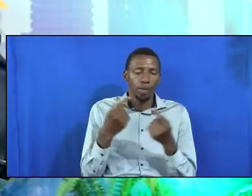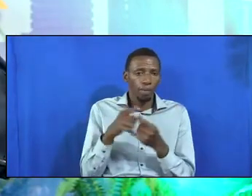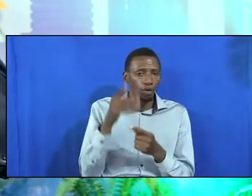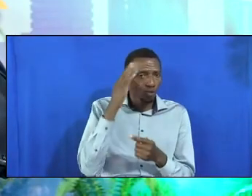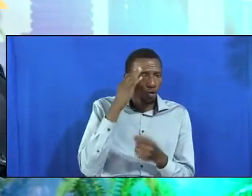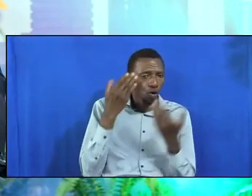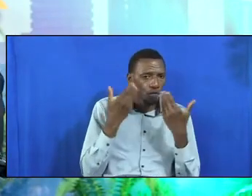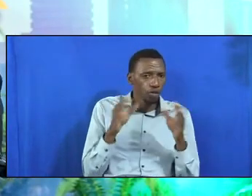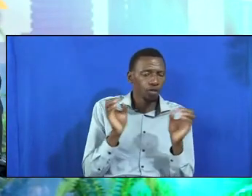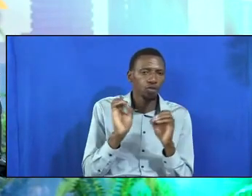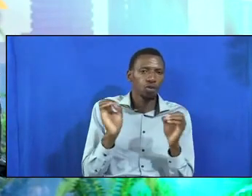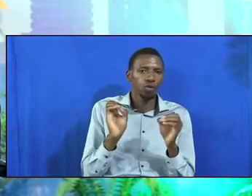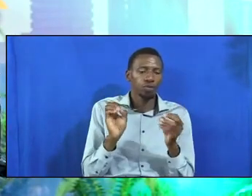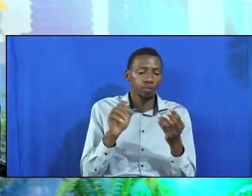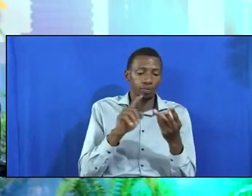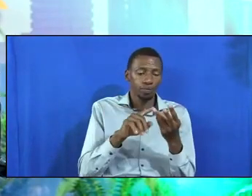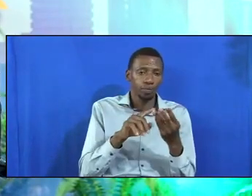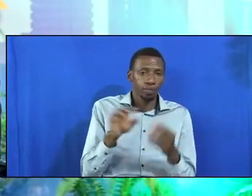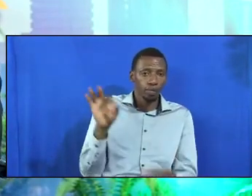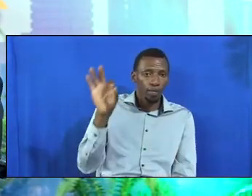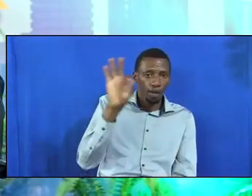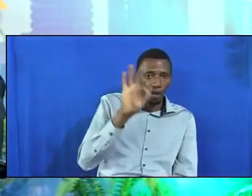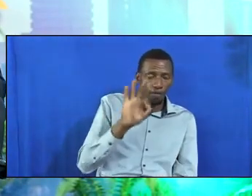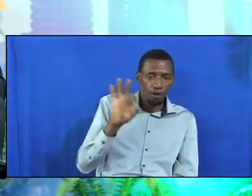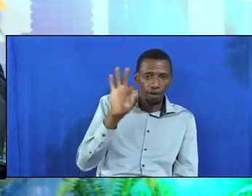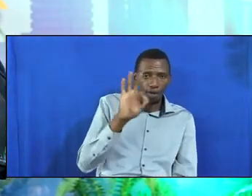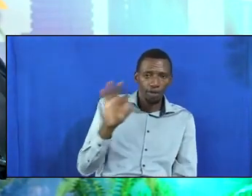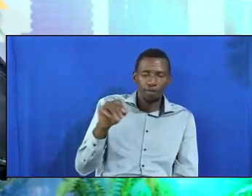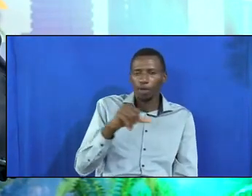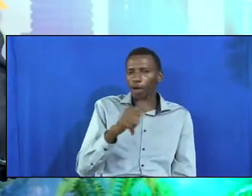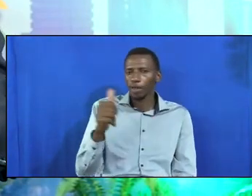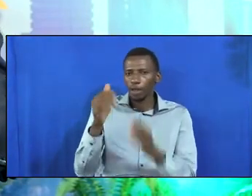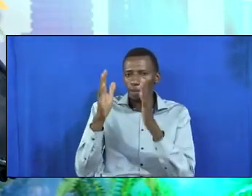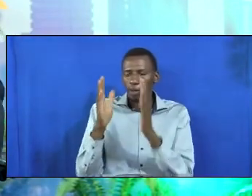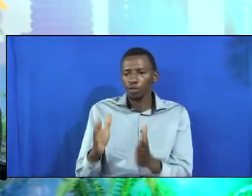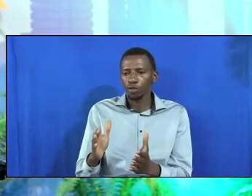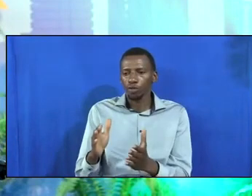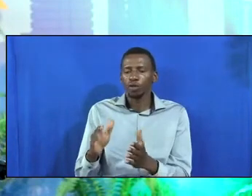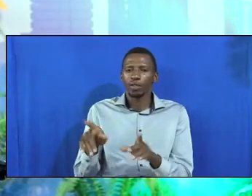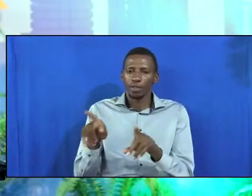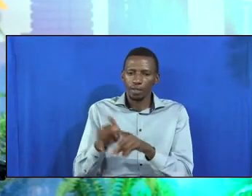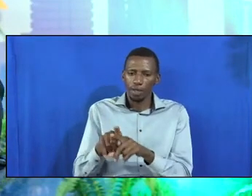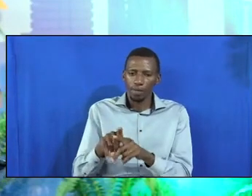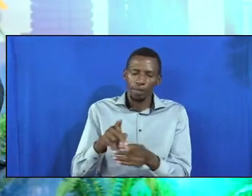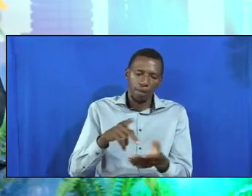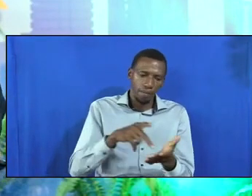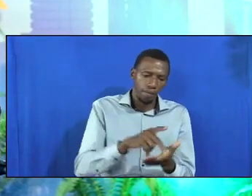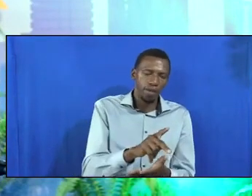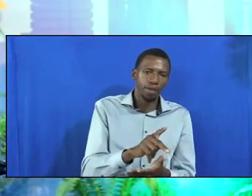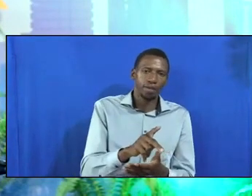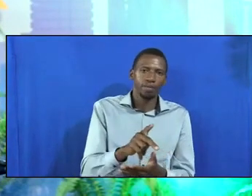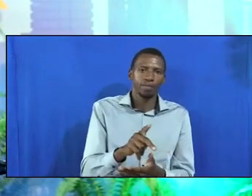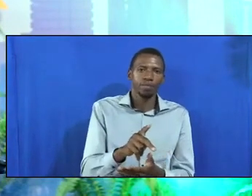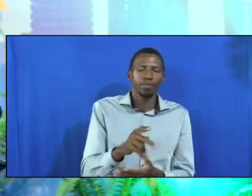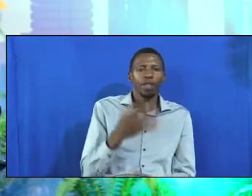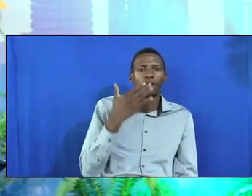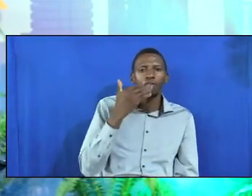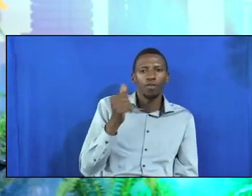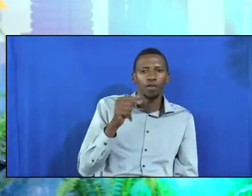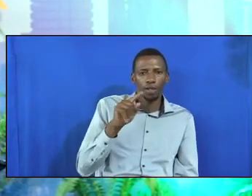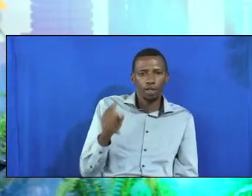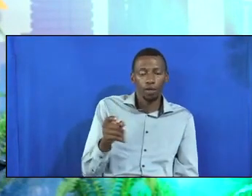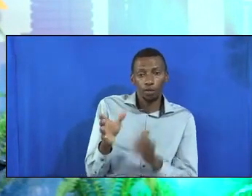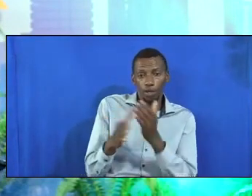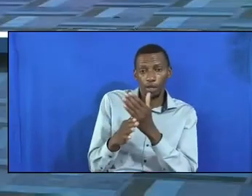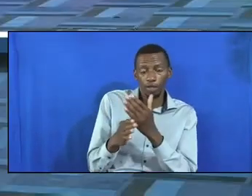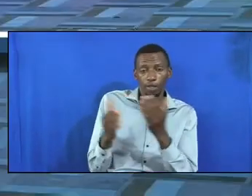all. On Friday, another debtor now paid him 500,000. That was Friday morning.